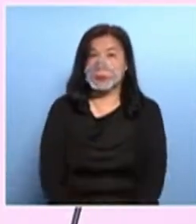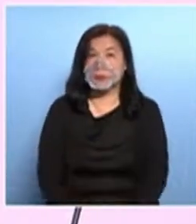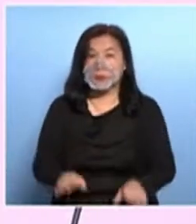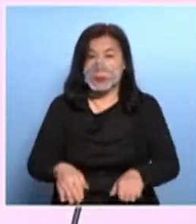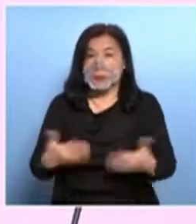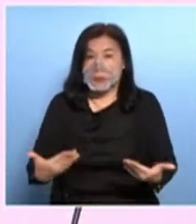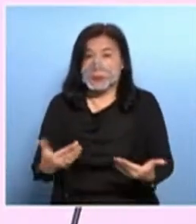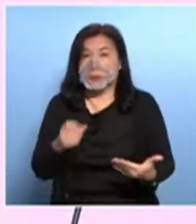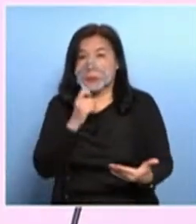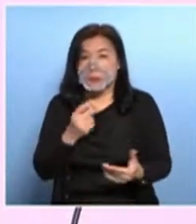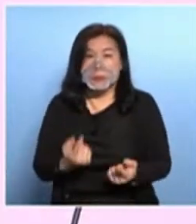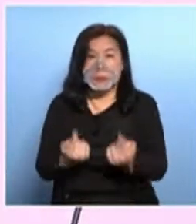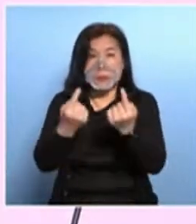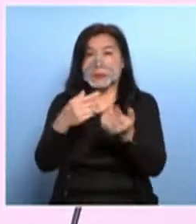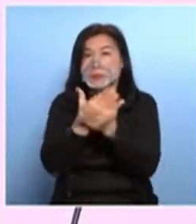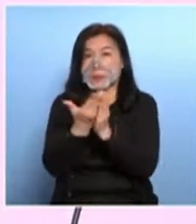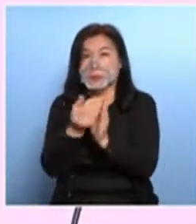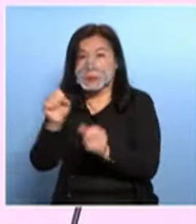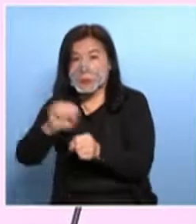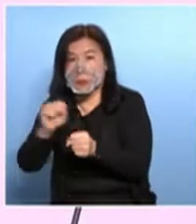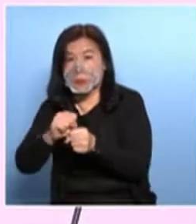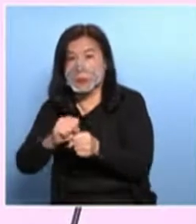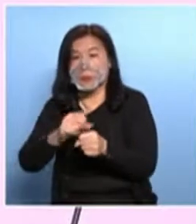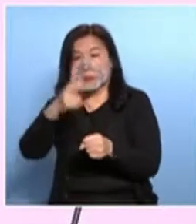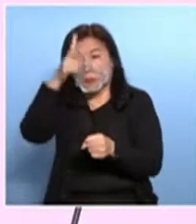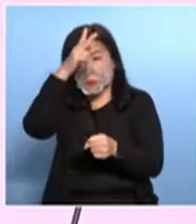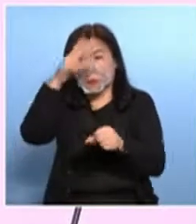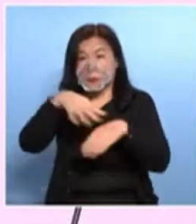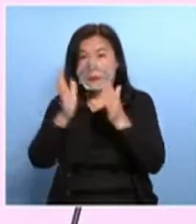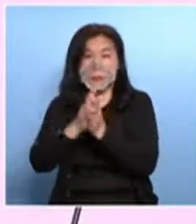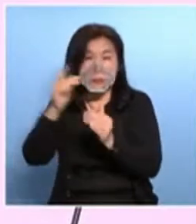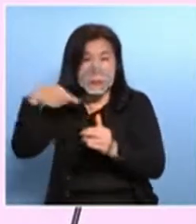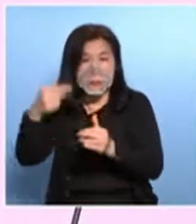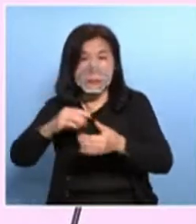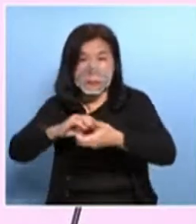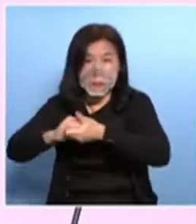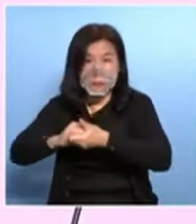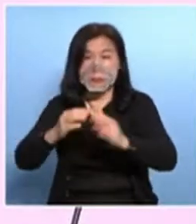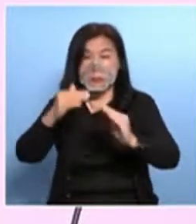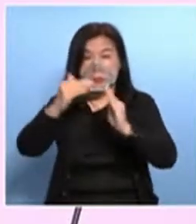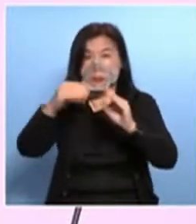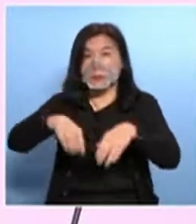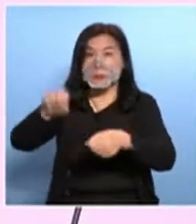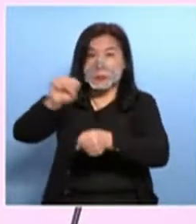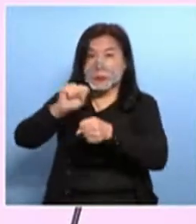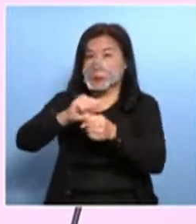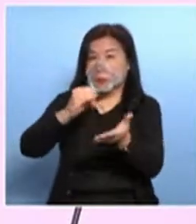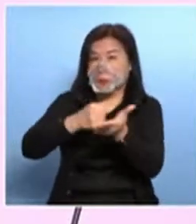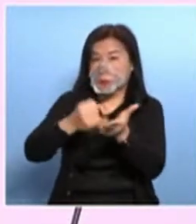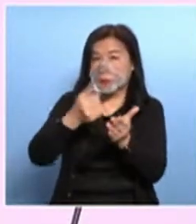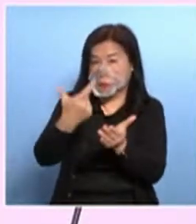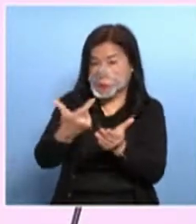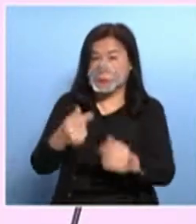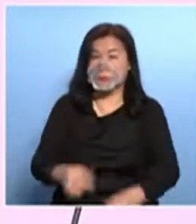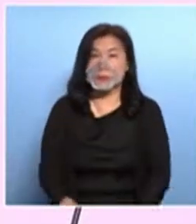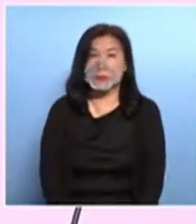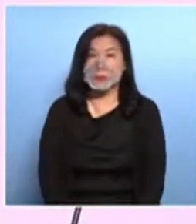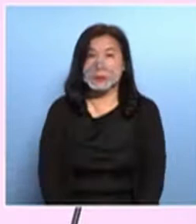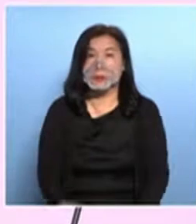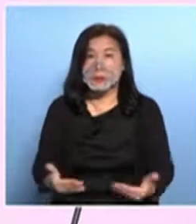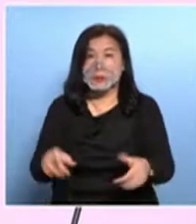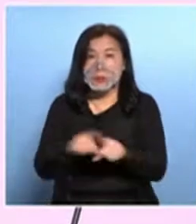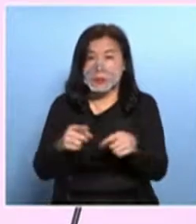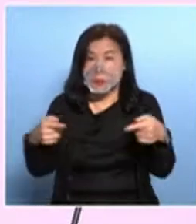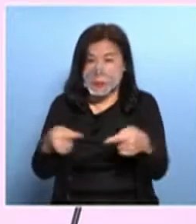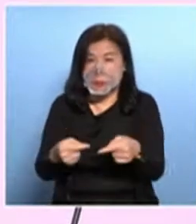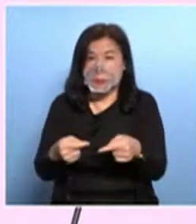However, in response to rising inflation, the Federal Reserve Board will likely raise interest rates several times and start to